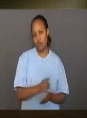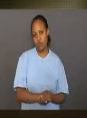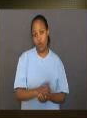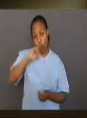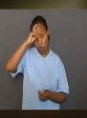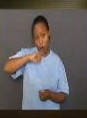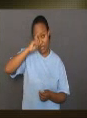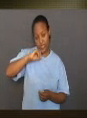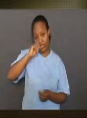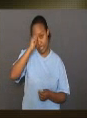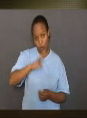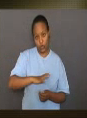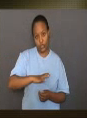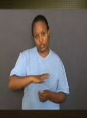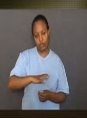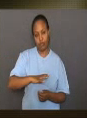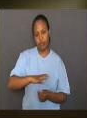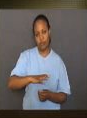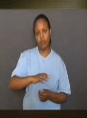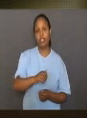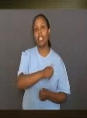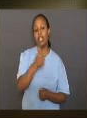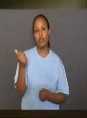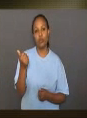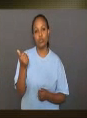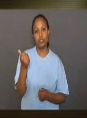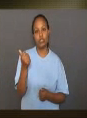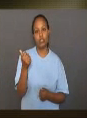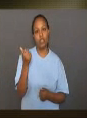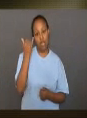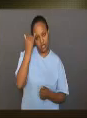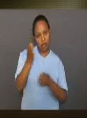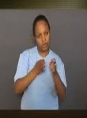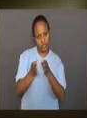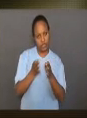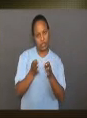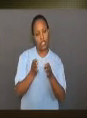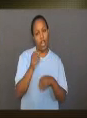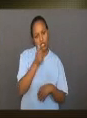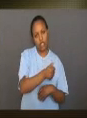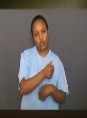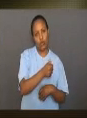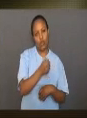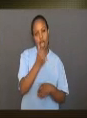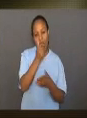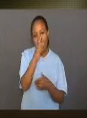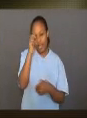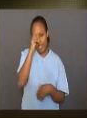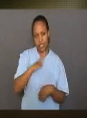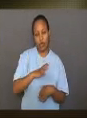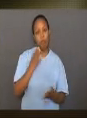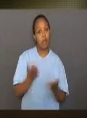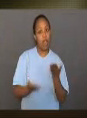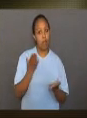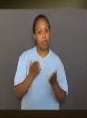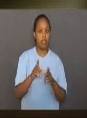Courageous people are not afraid to express their beliefs just because some people might